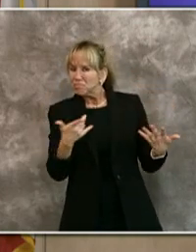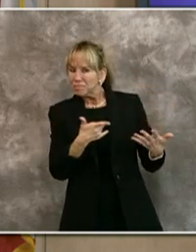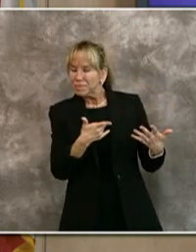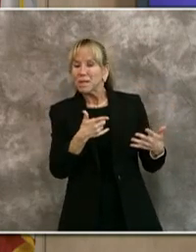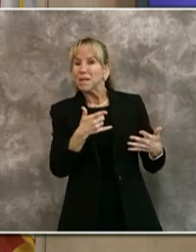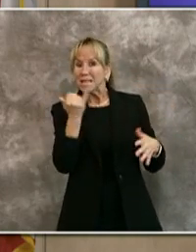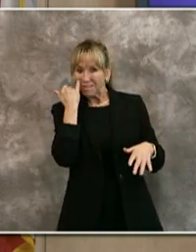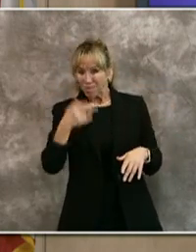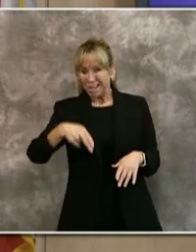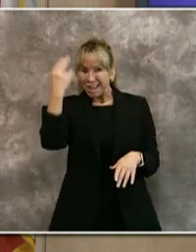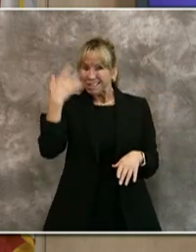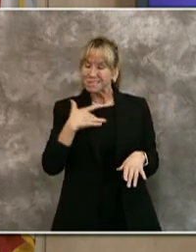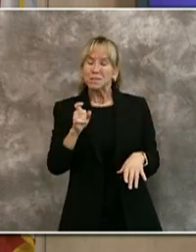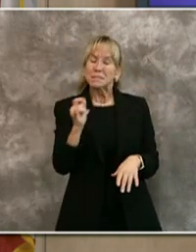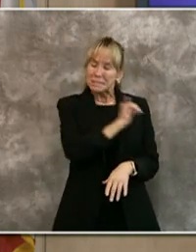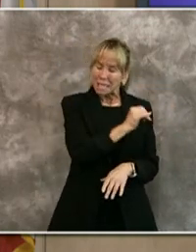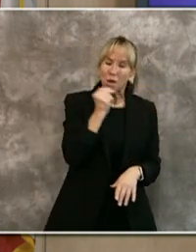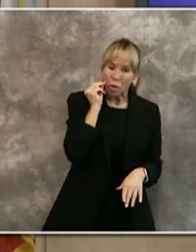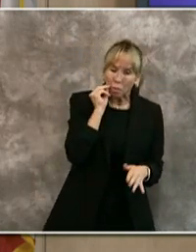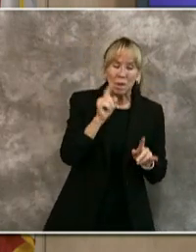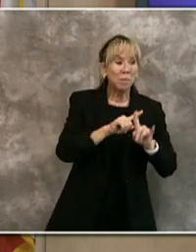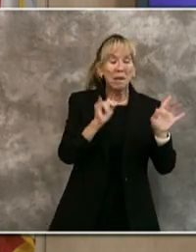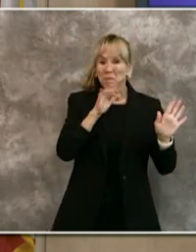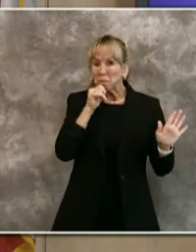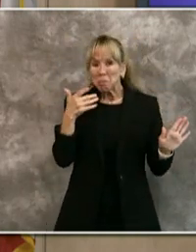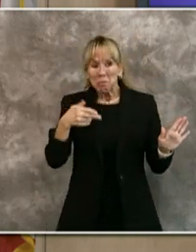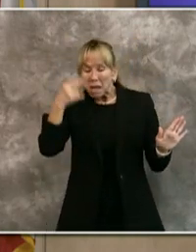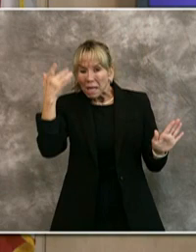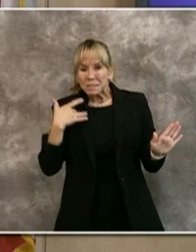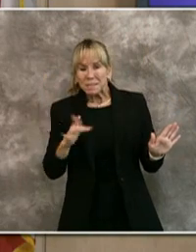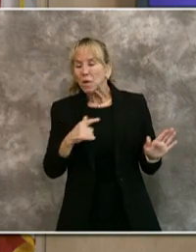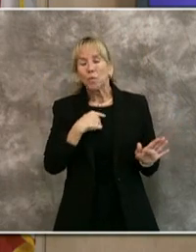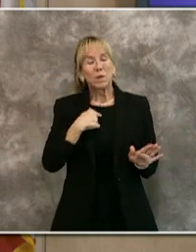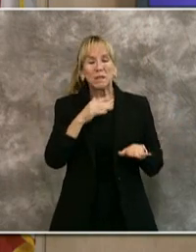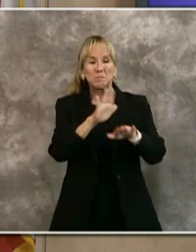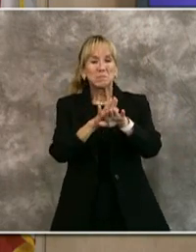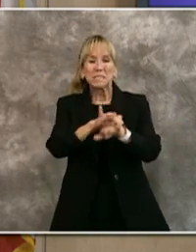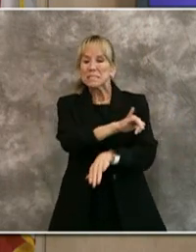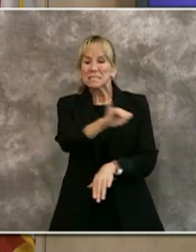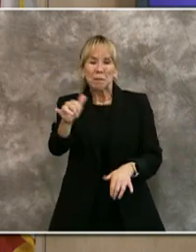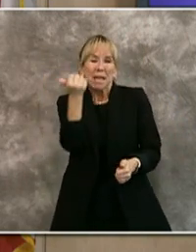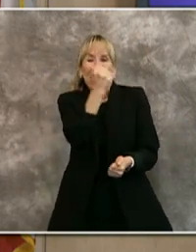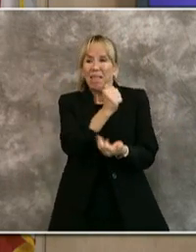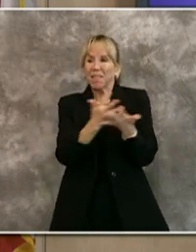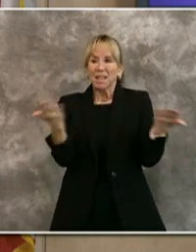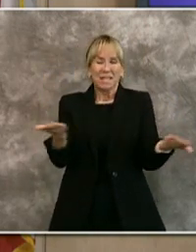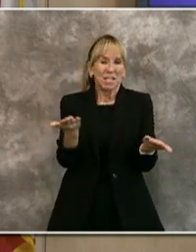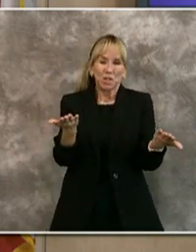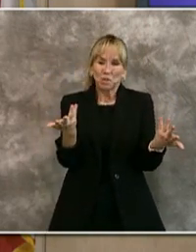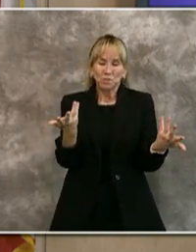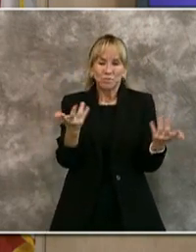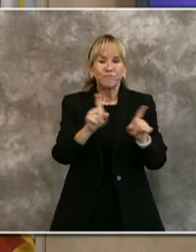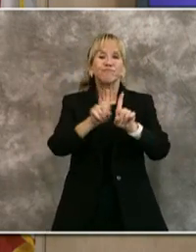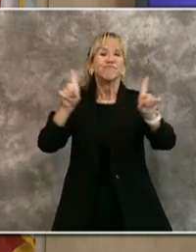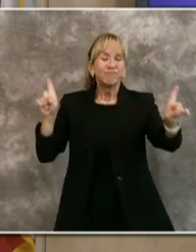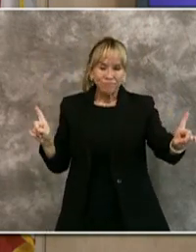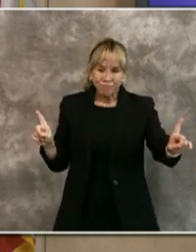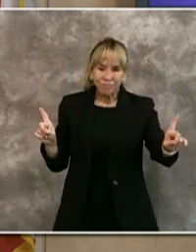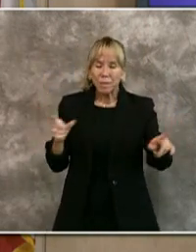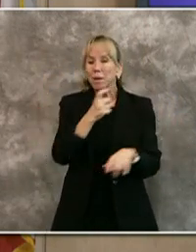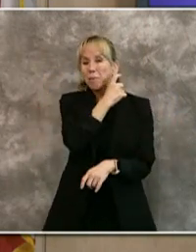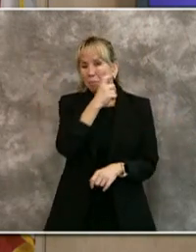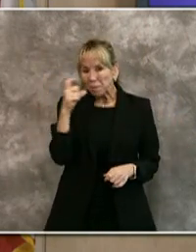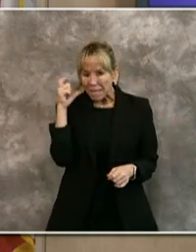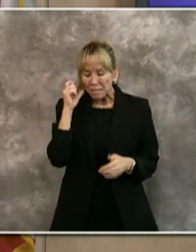same things that we are recommending to anybody going out for any activity outside their home, which is to maintain social distancing, wear a